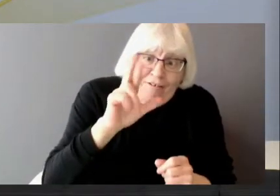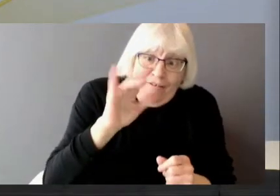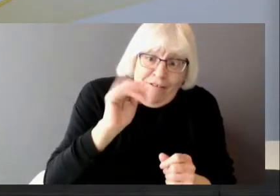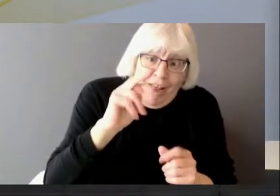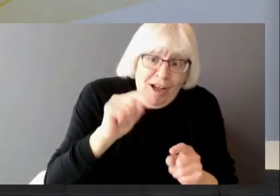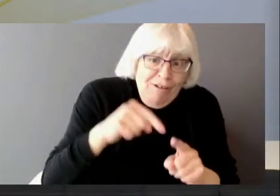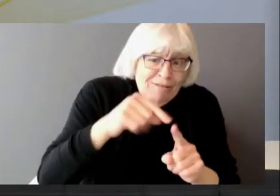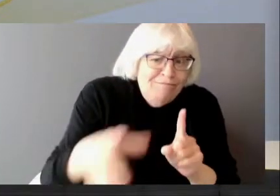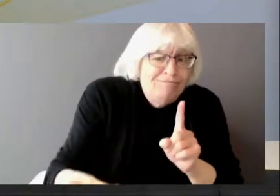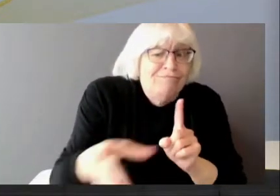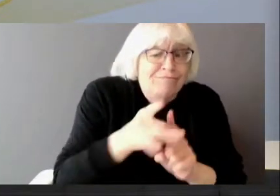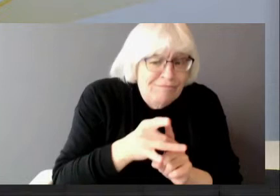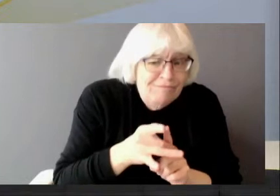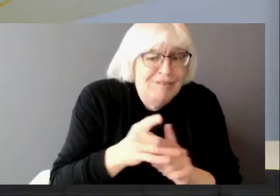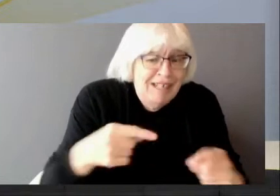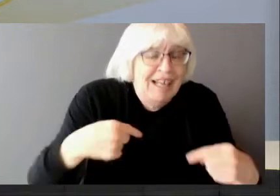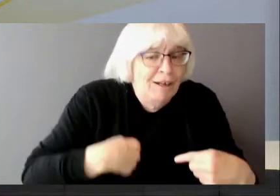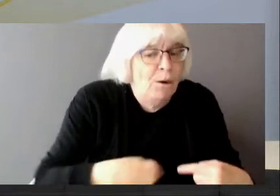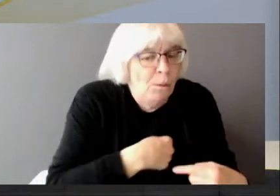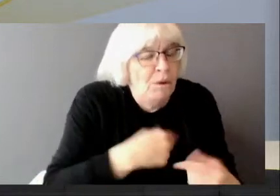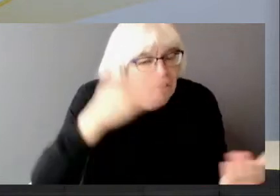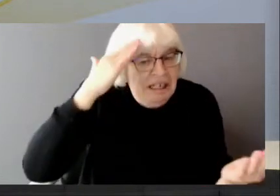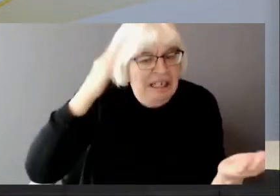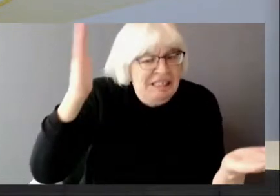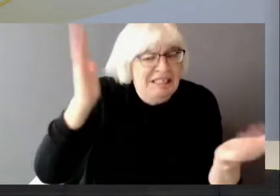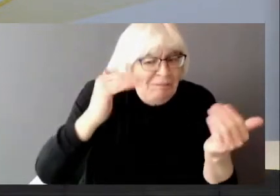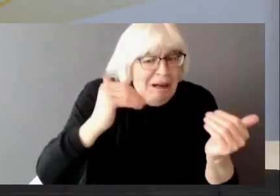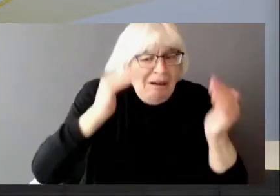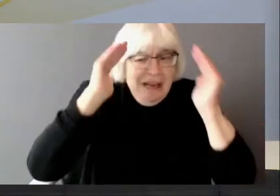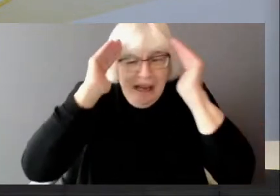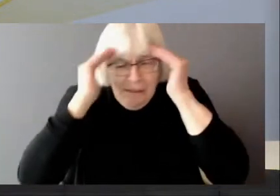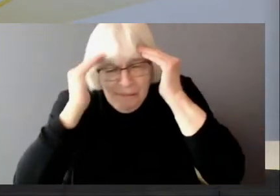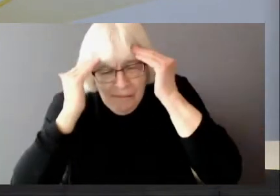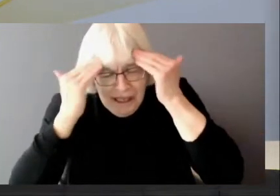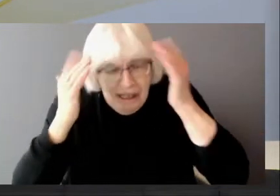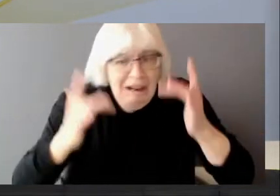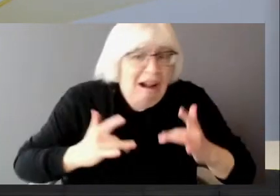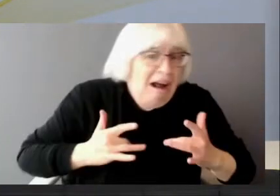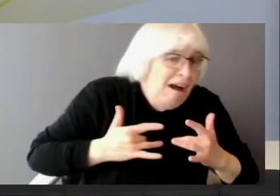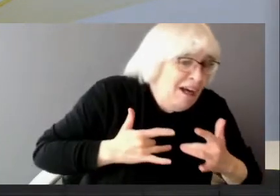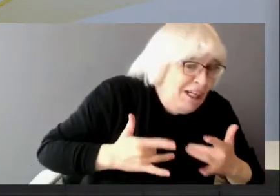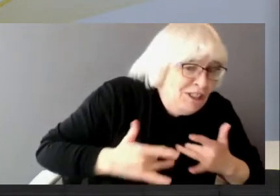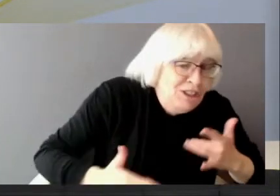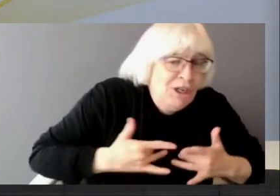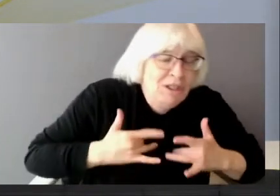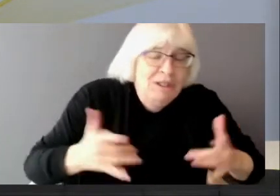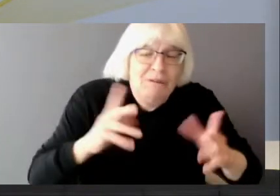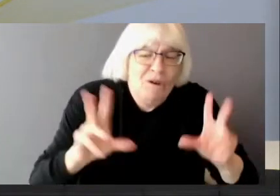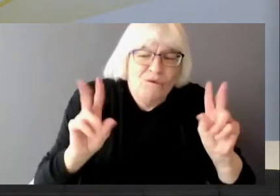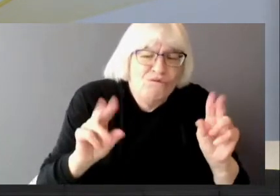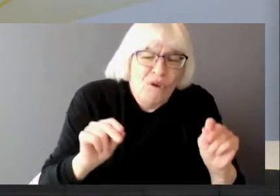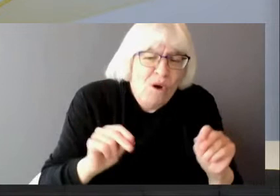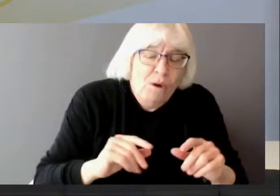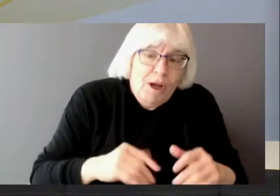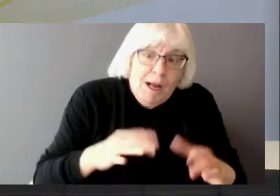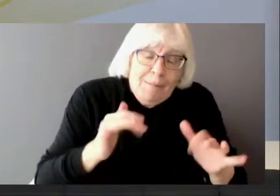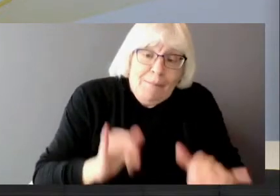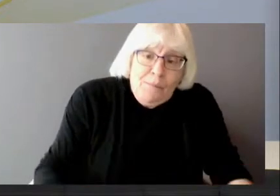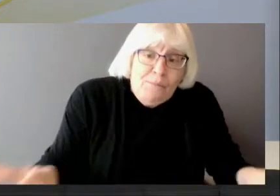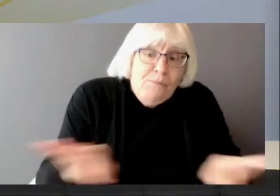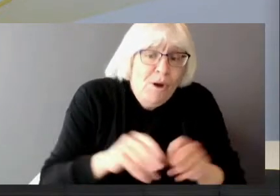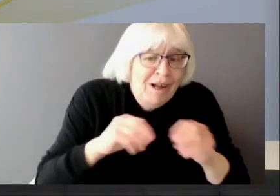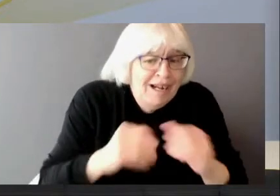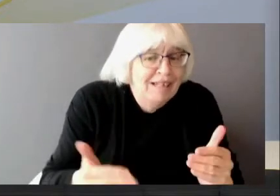reminds us, however, that while we are growing COVID-weary, now is not the time to let our guard down. As we